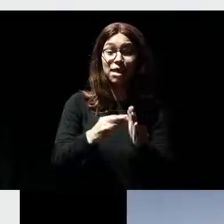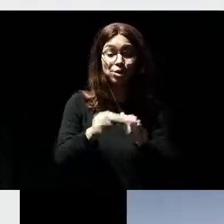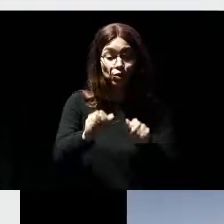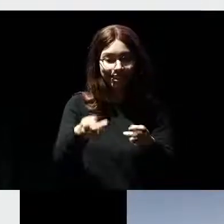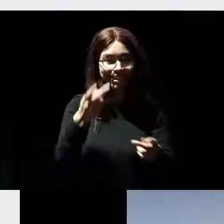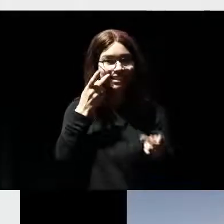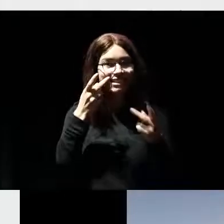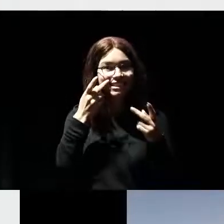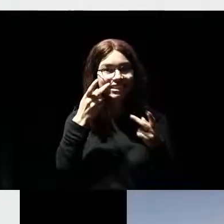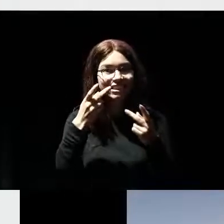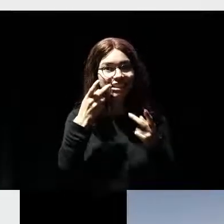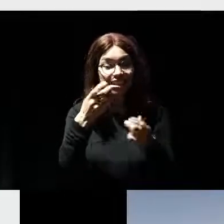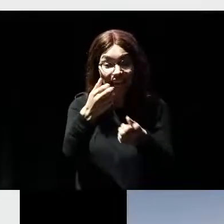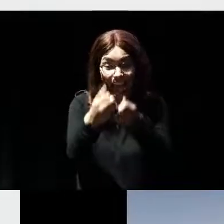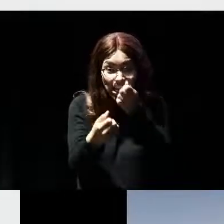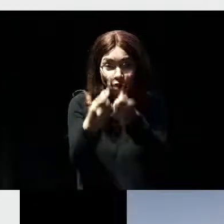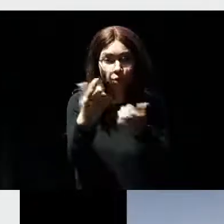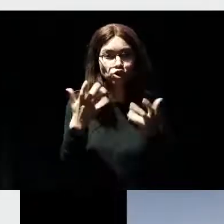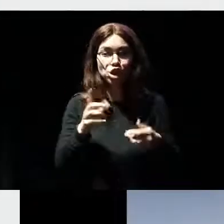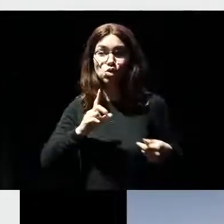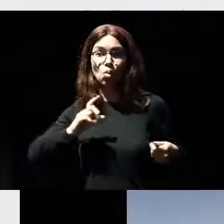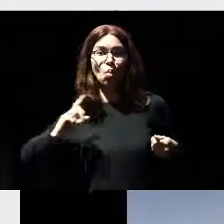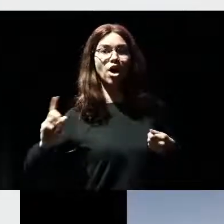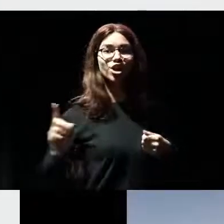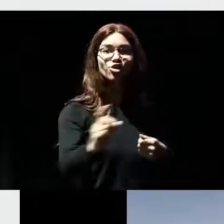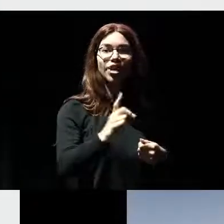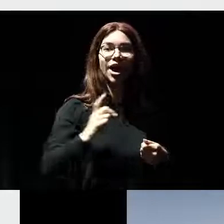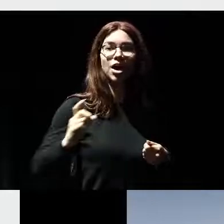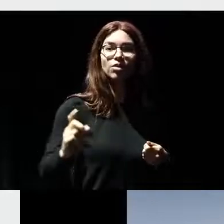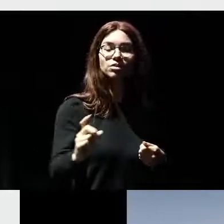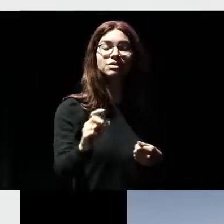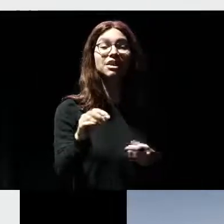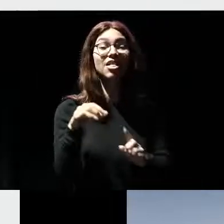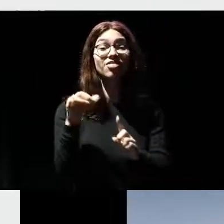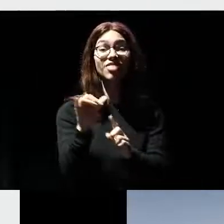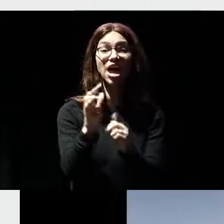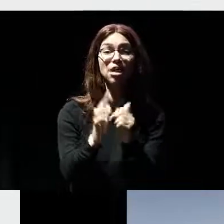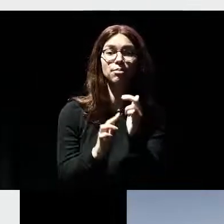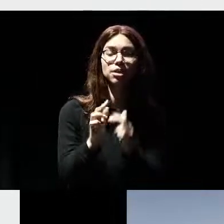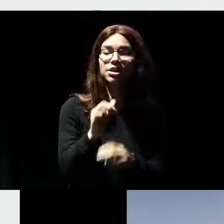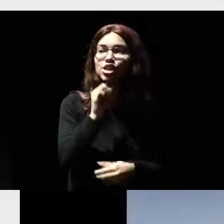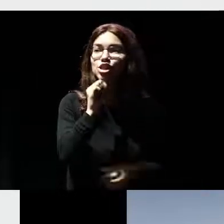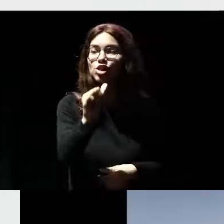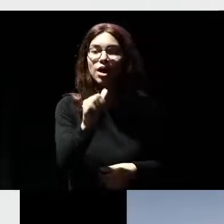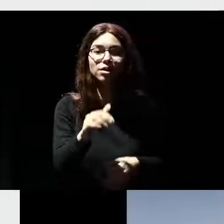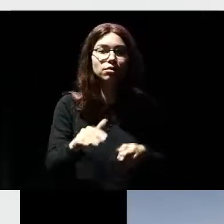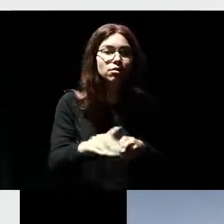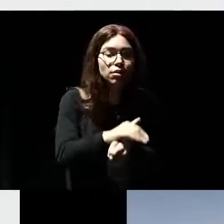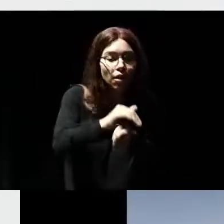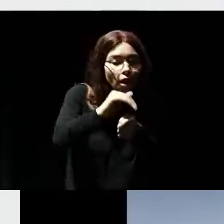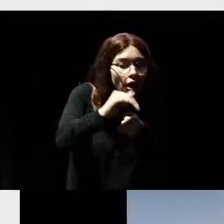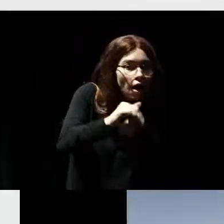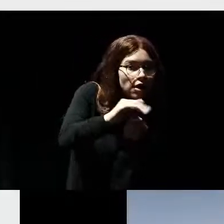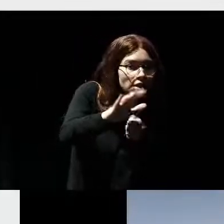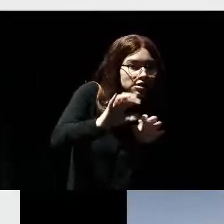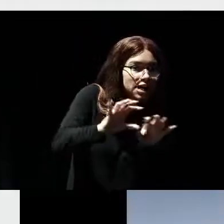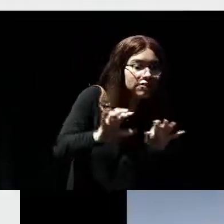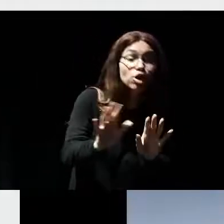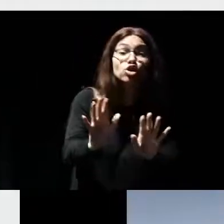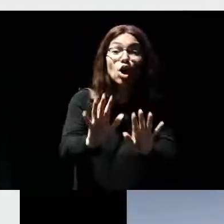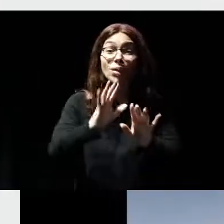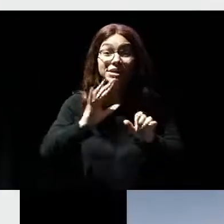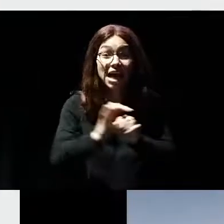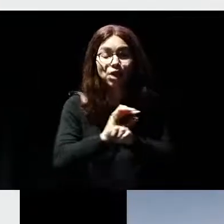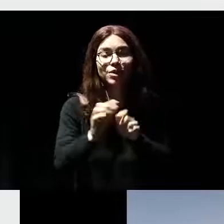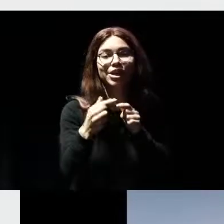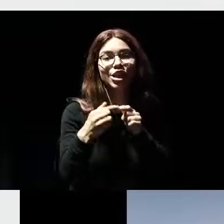visible to anybody walking around the building. So it's not a building that is completely hiding its activities. In fact, it's just